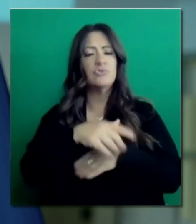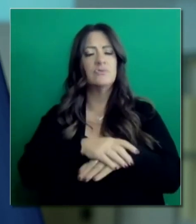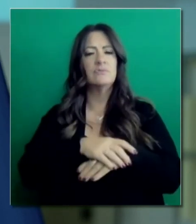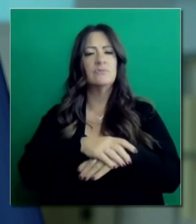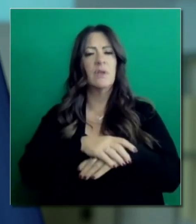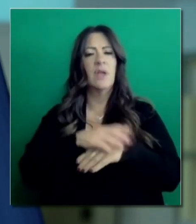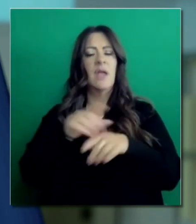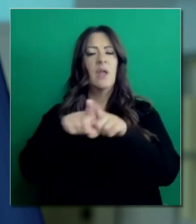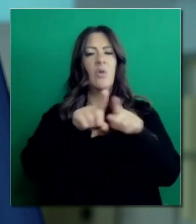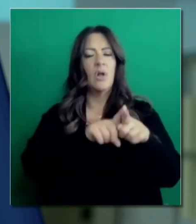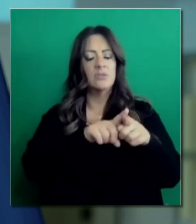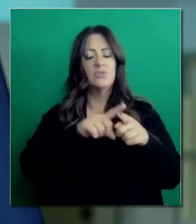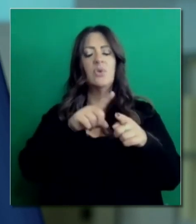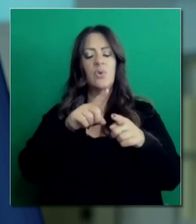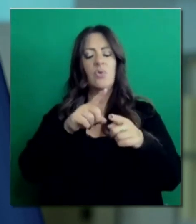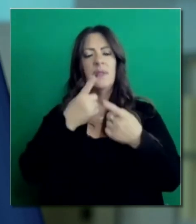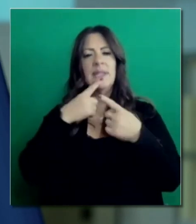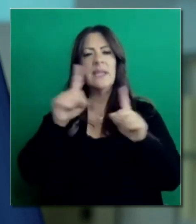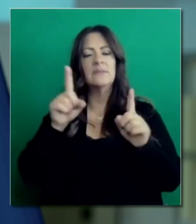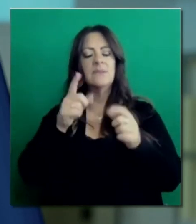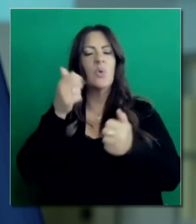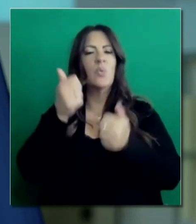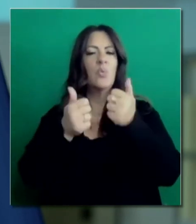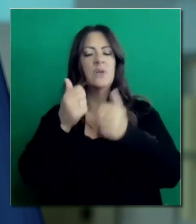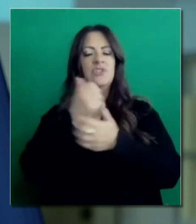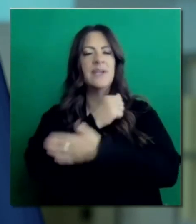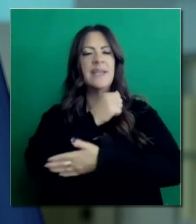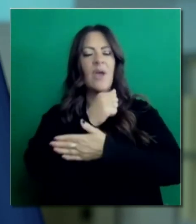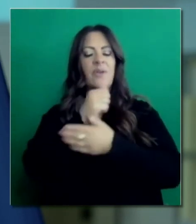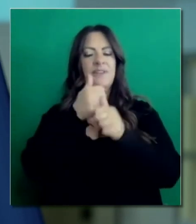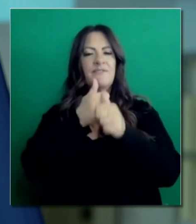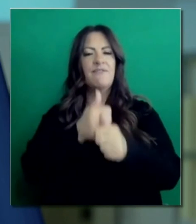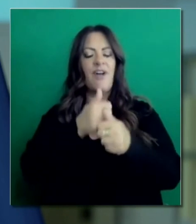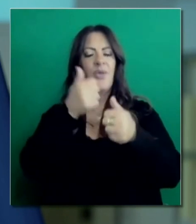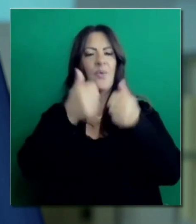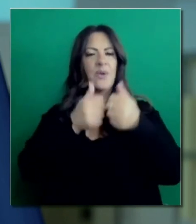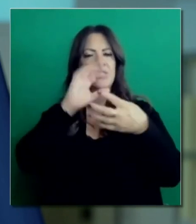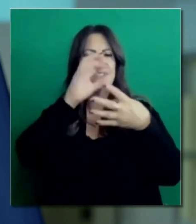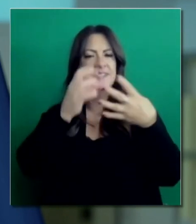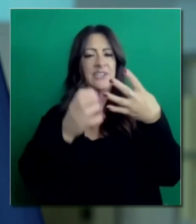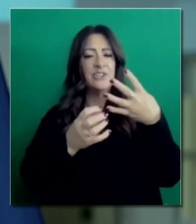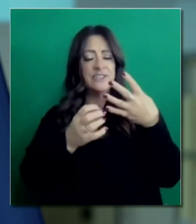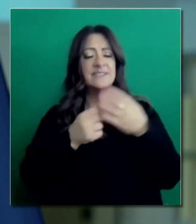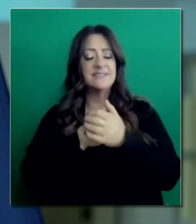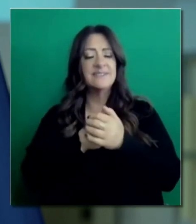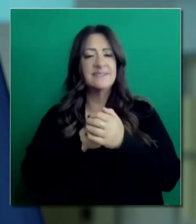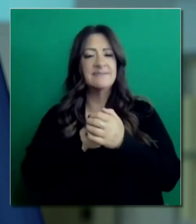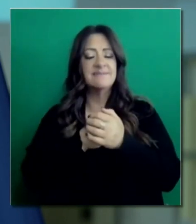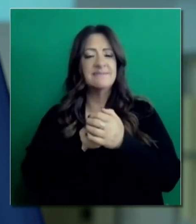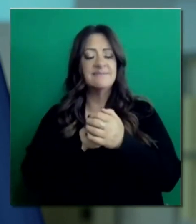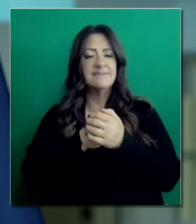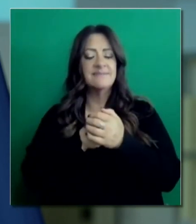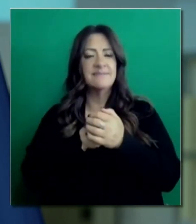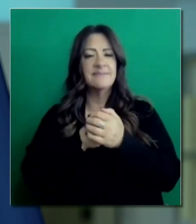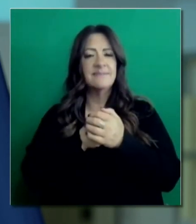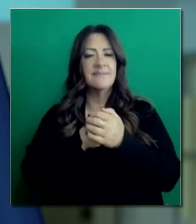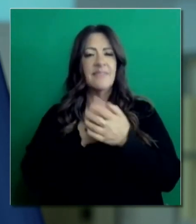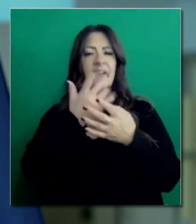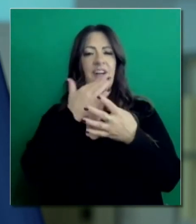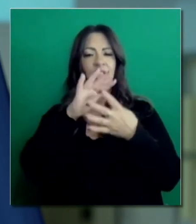As a reminder, the stay-at-home order is not lifted, where everyone is going back to where we were